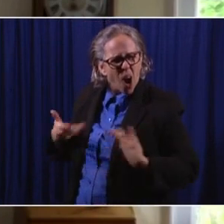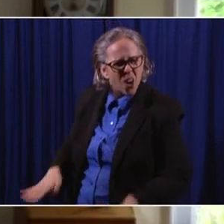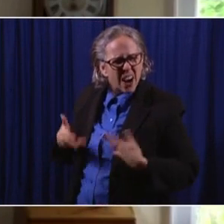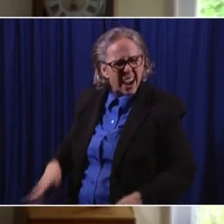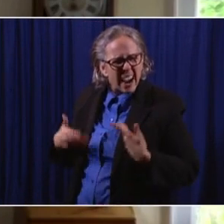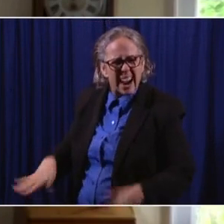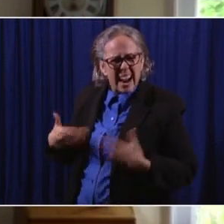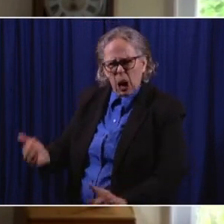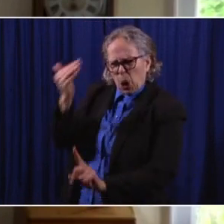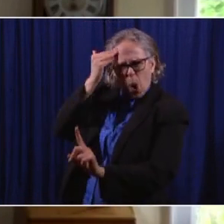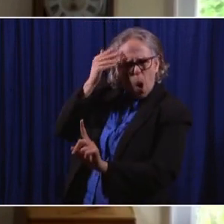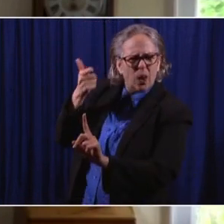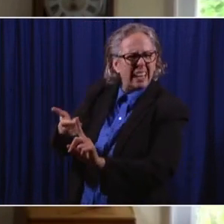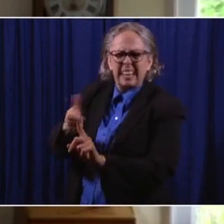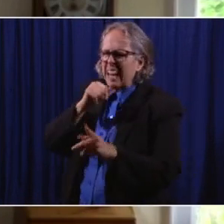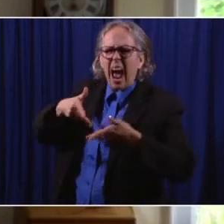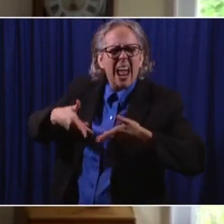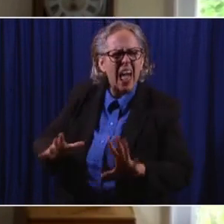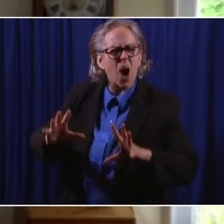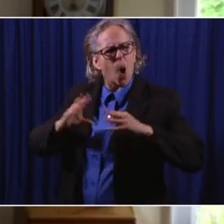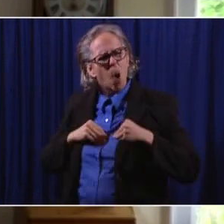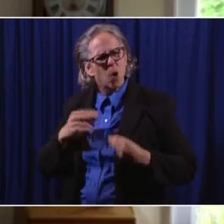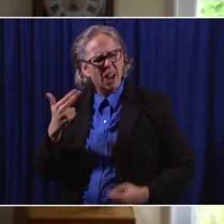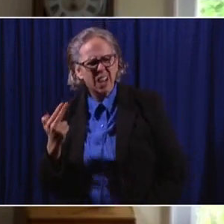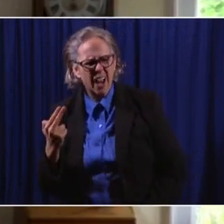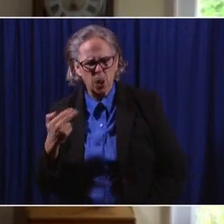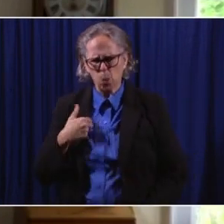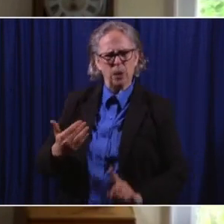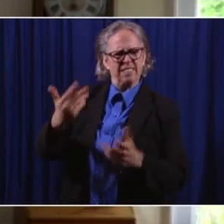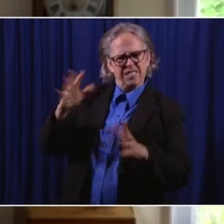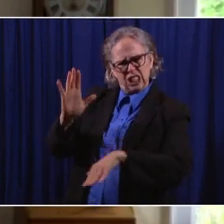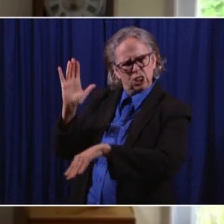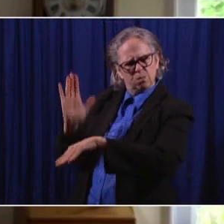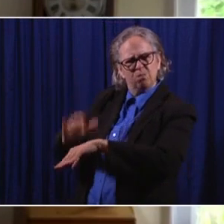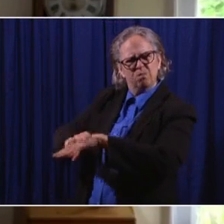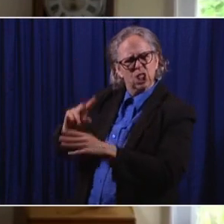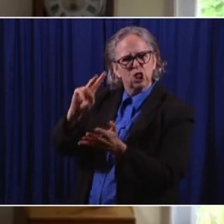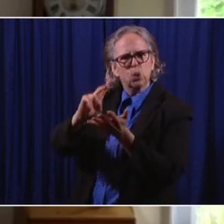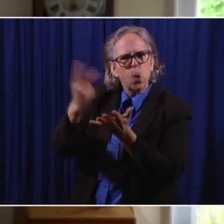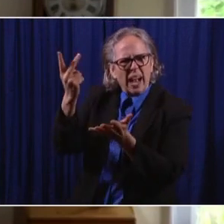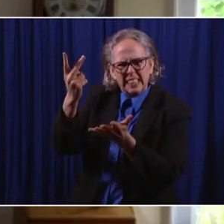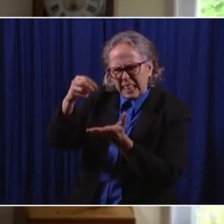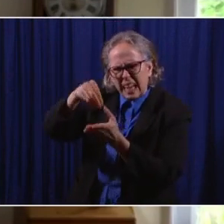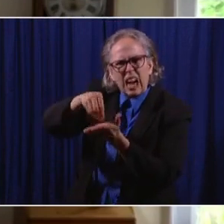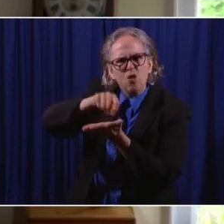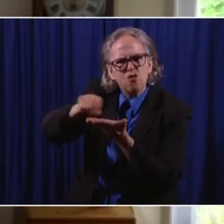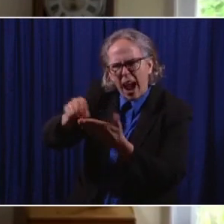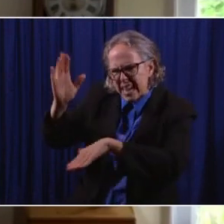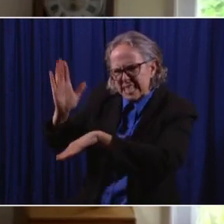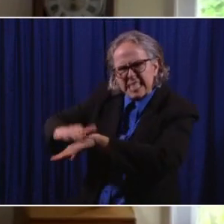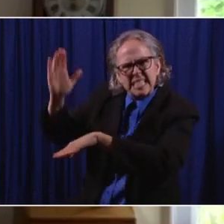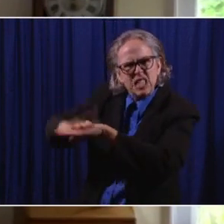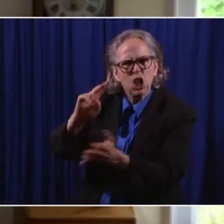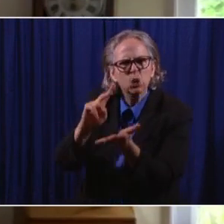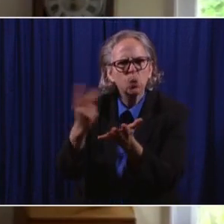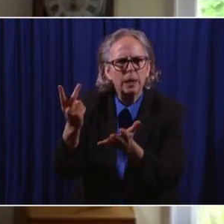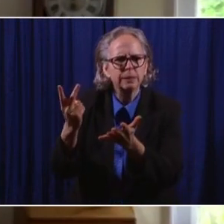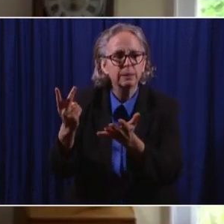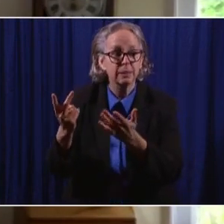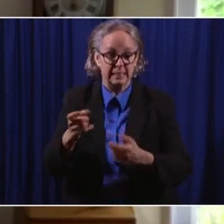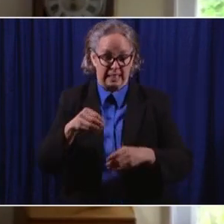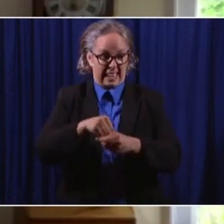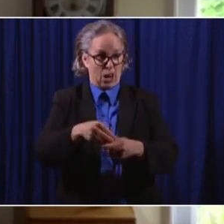him in writing that he did not have the right to carry a gun. Let me read directly from the court's entry. The defendant is hereby notified